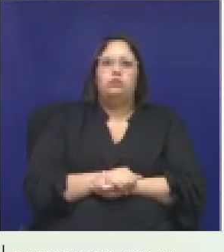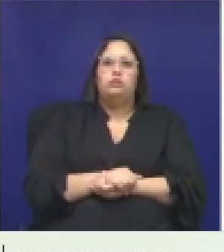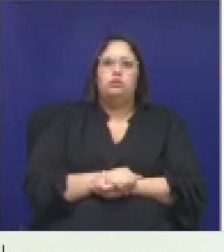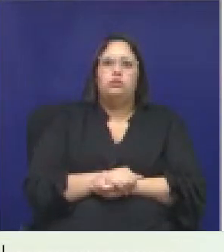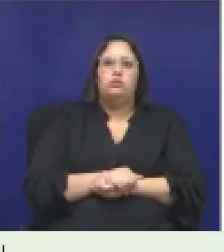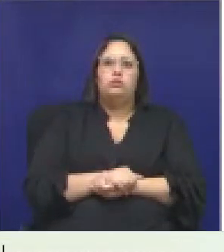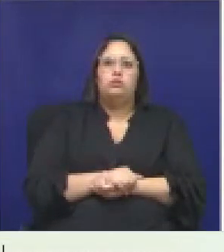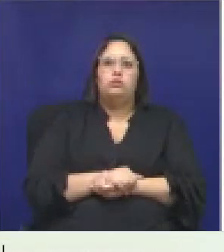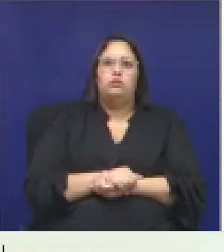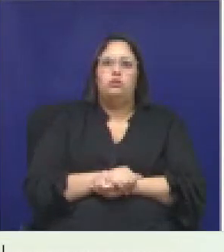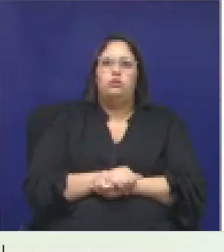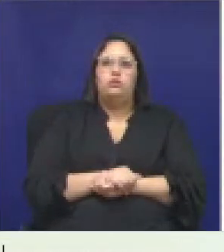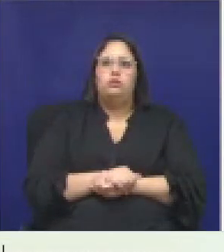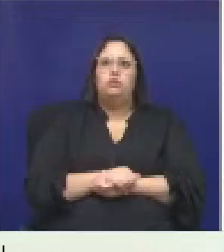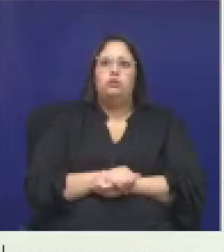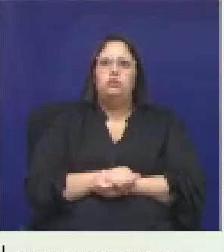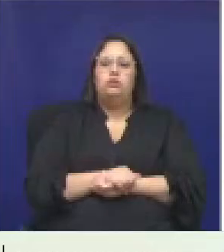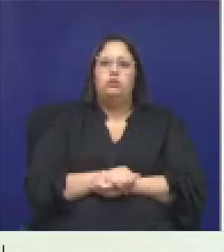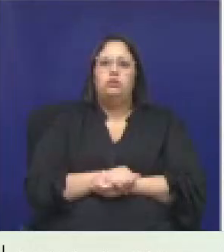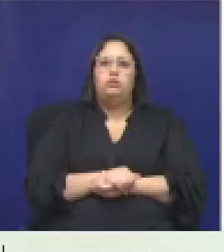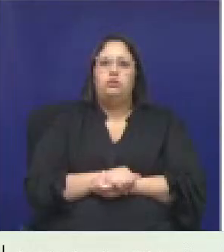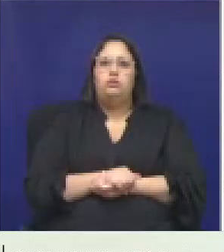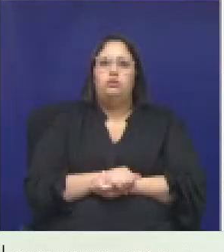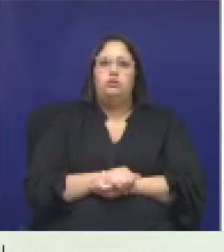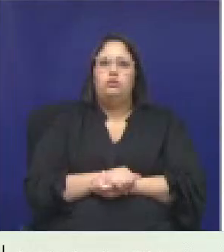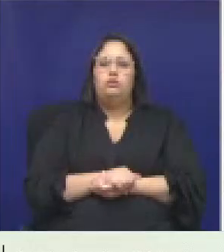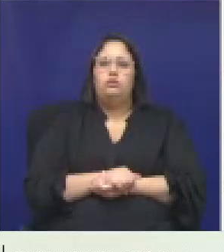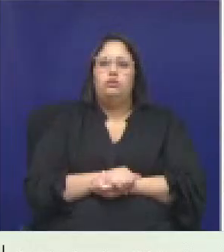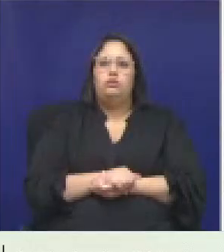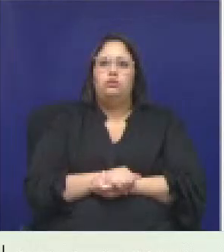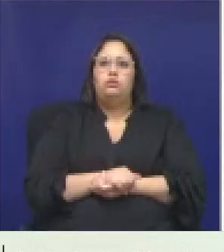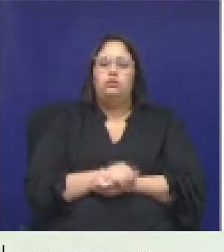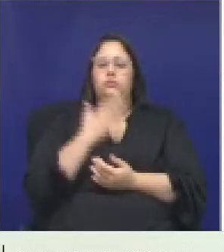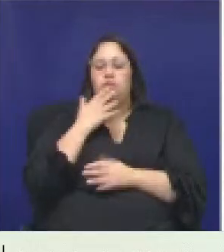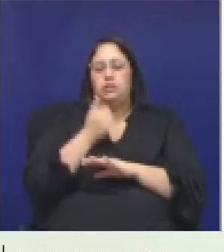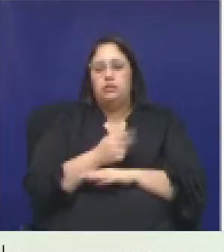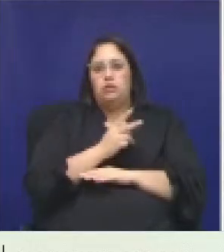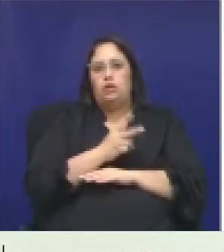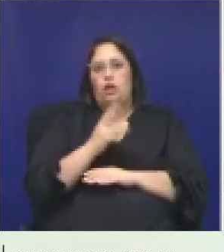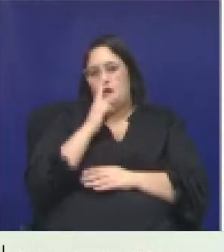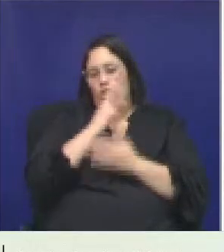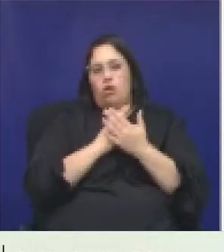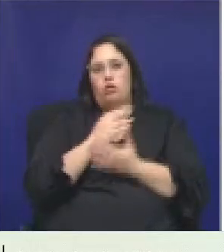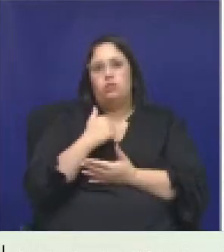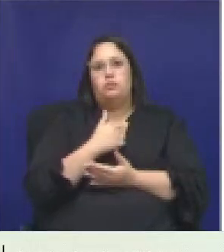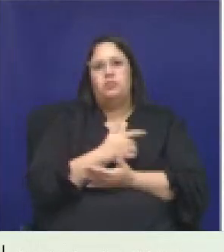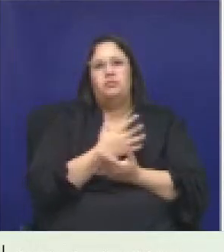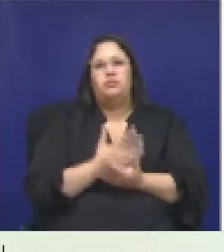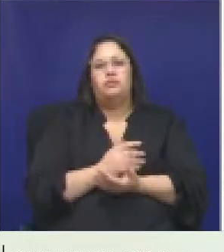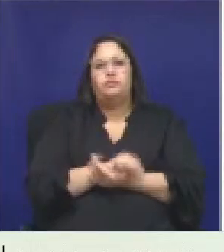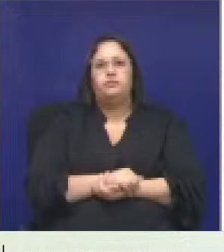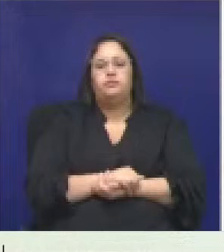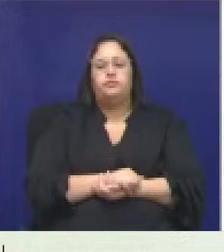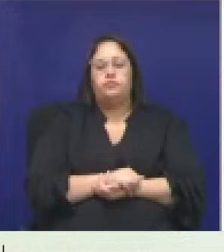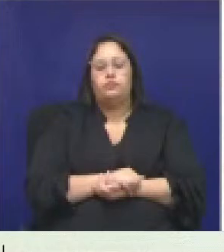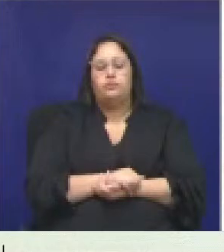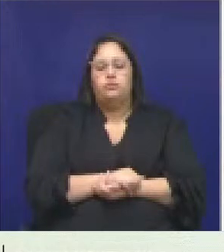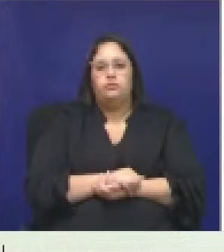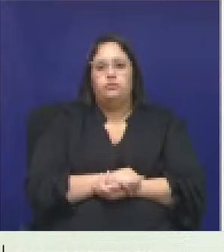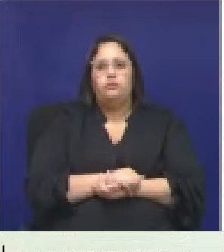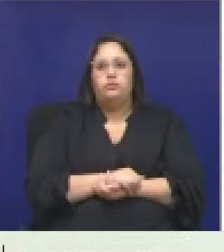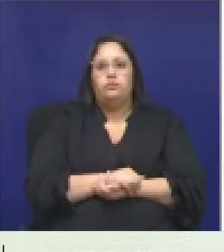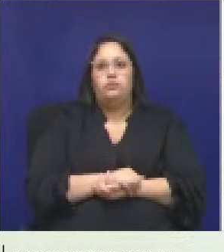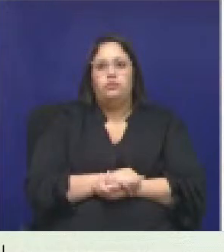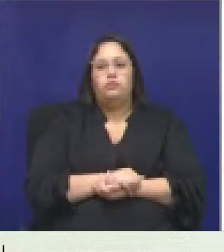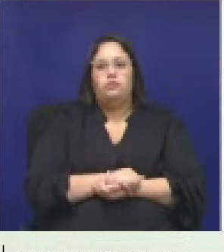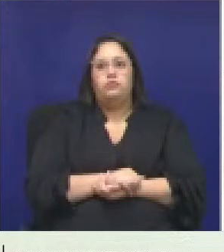The continue. reputation of this department and the accurate. Wait, Take your seats again, Honorable Bergman. Honorable Dagmo. Yes,